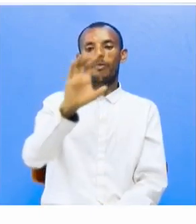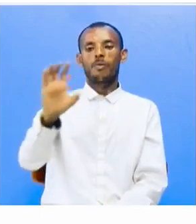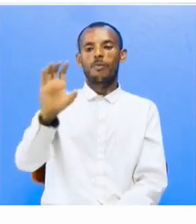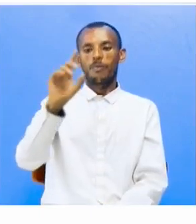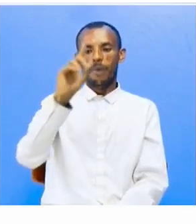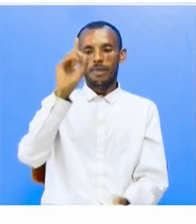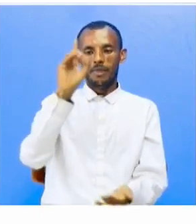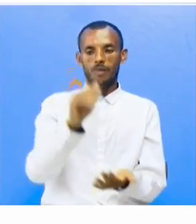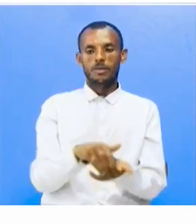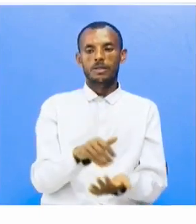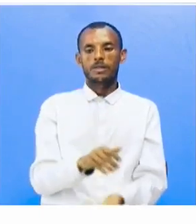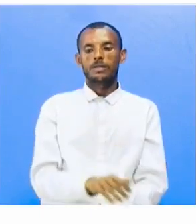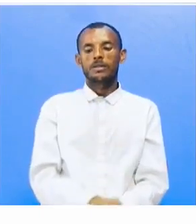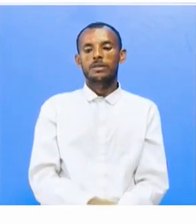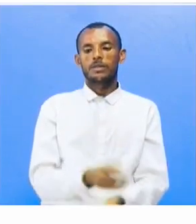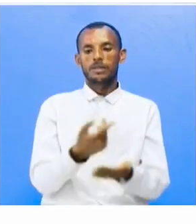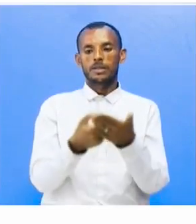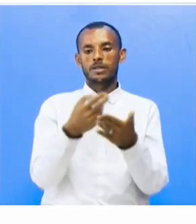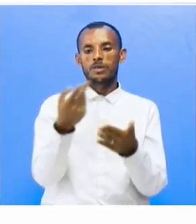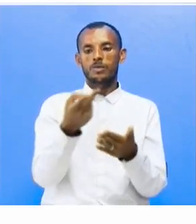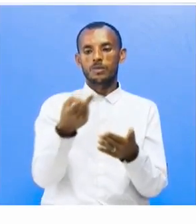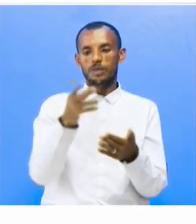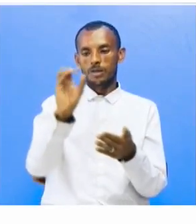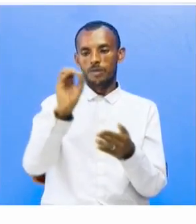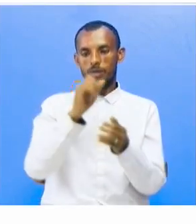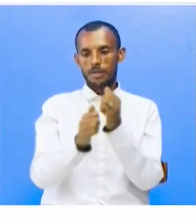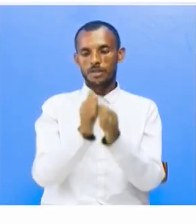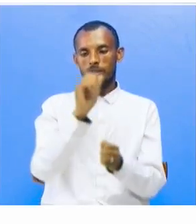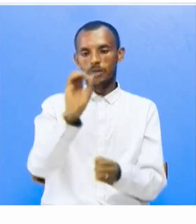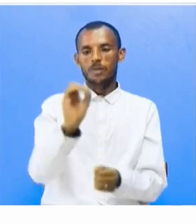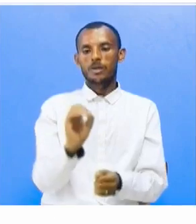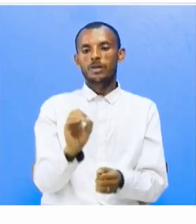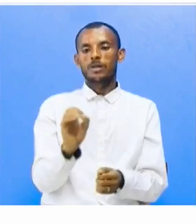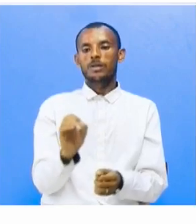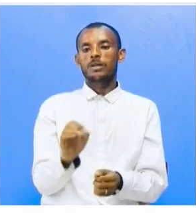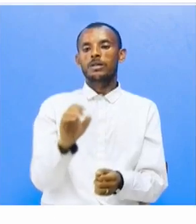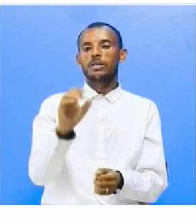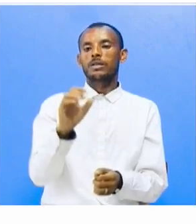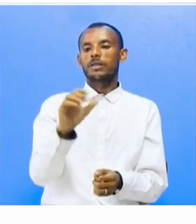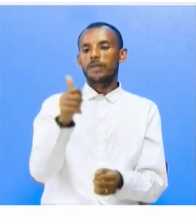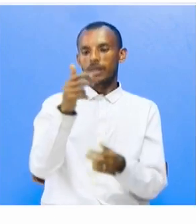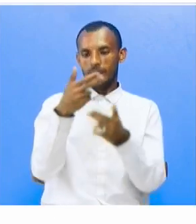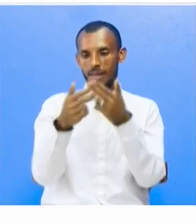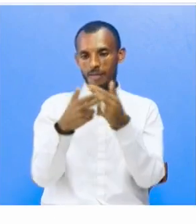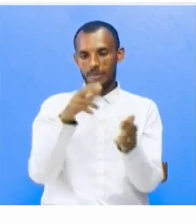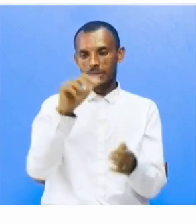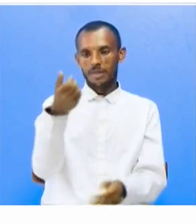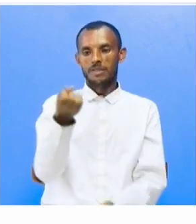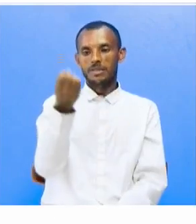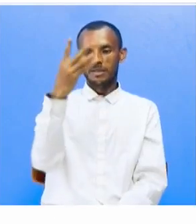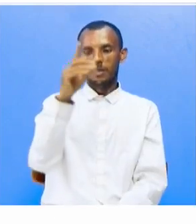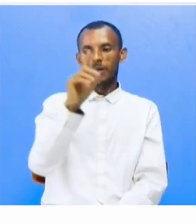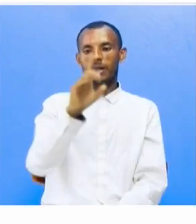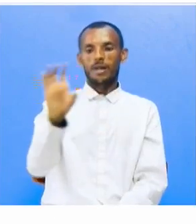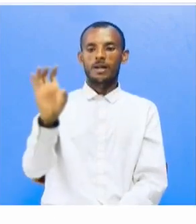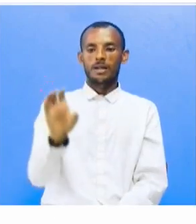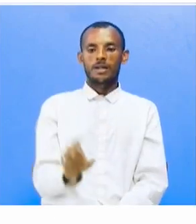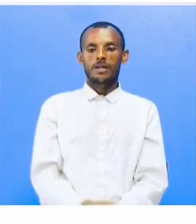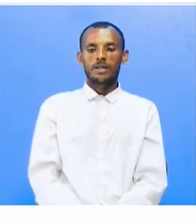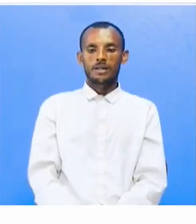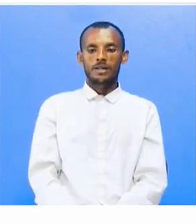1,000. These two zeros cancel out. 10 times 10 is this 100. Therefore,